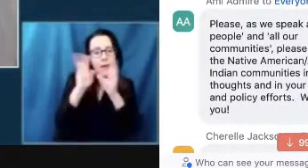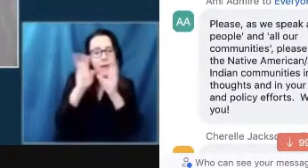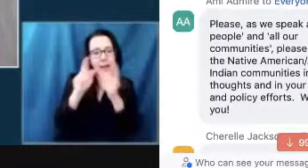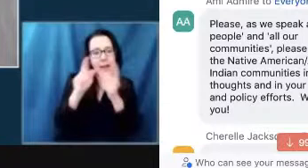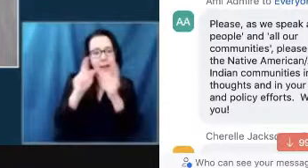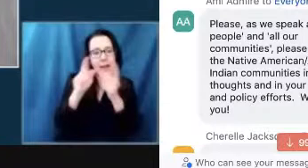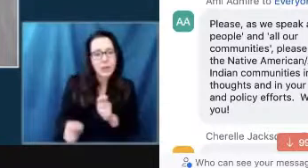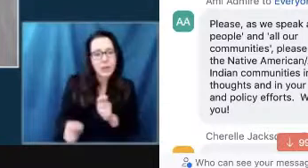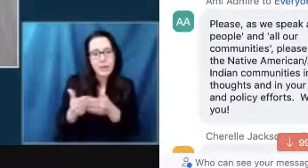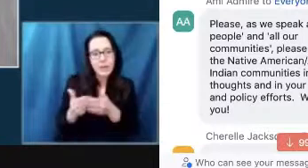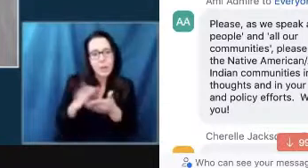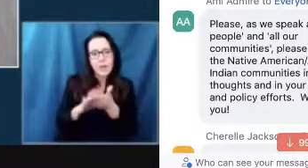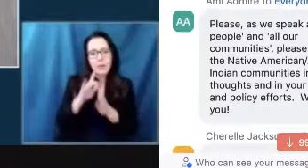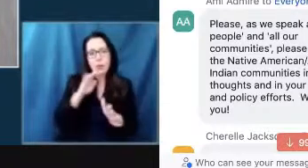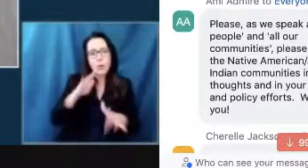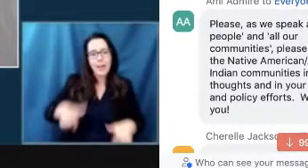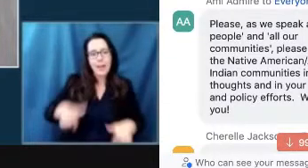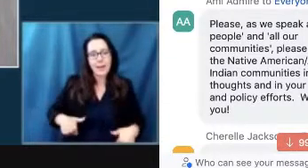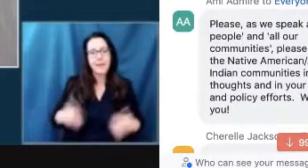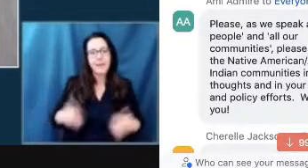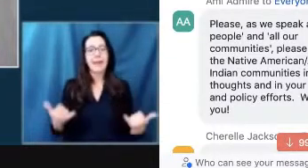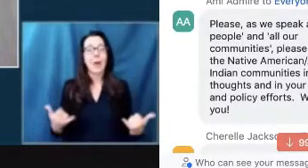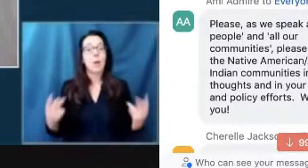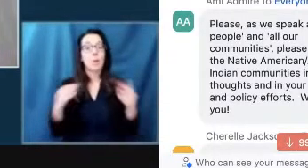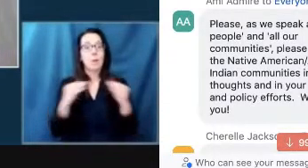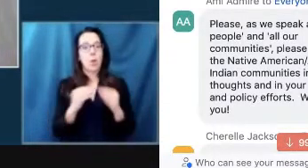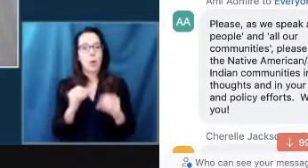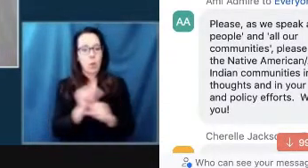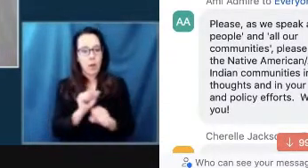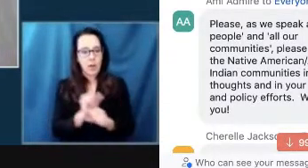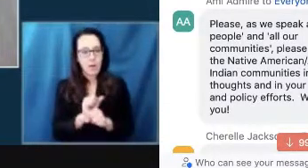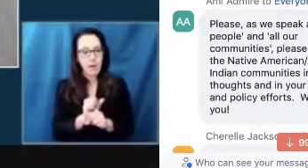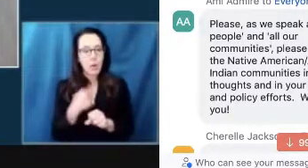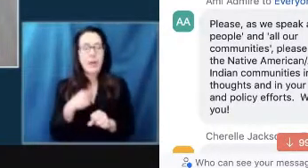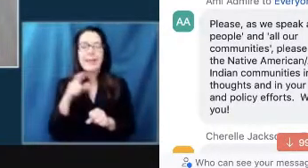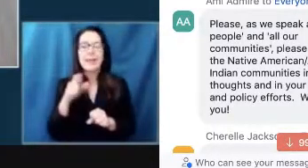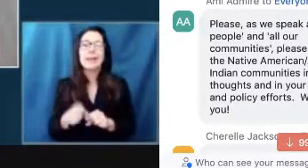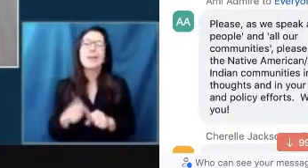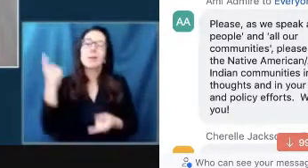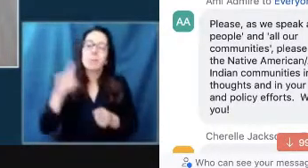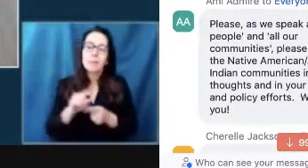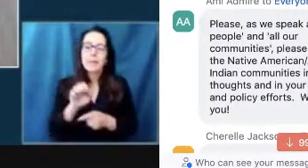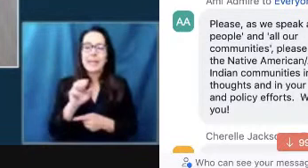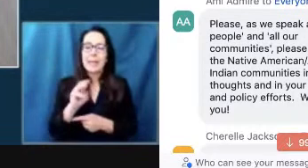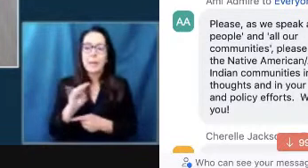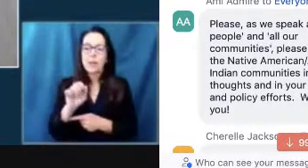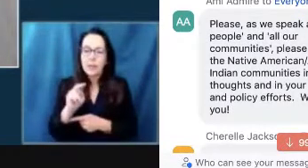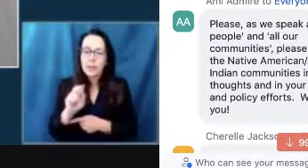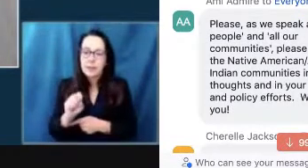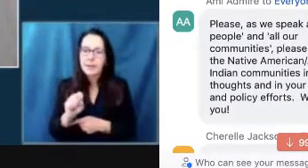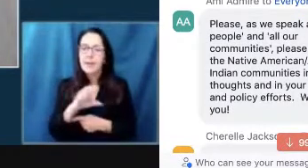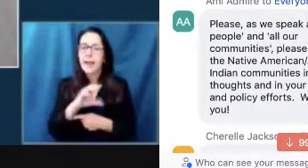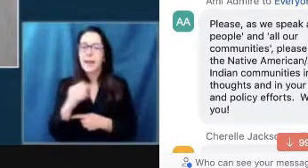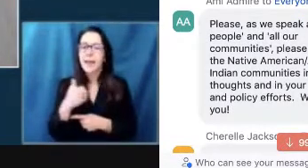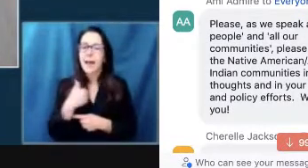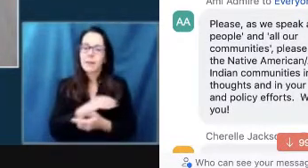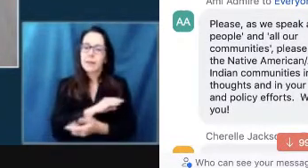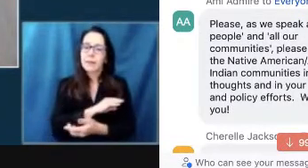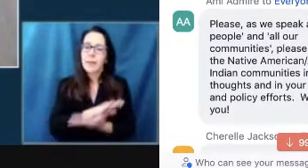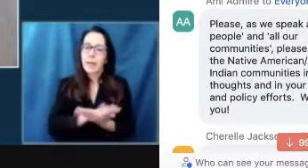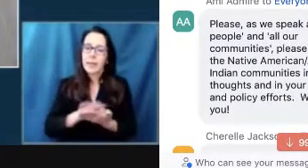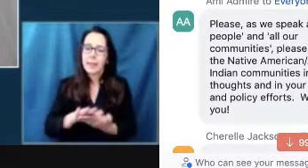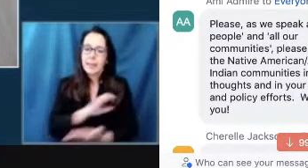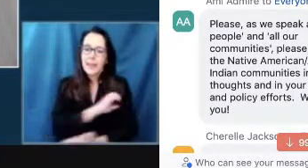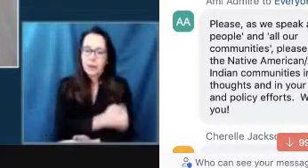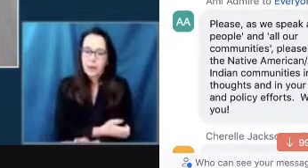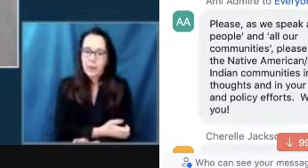element to our attack on climate. On top of cutting emissions and boosting clean energy, we need to tackle the adaptations that will fight